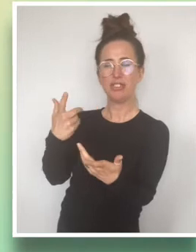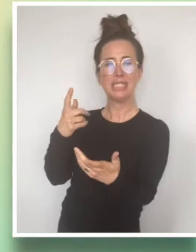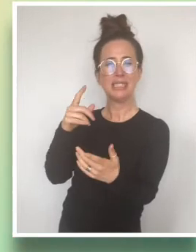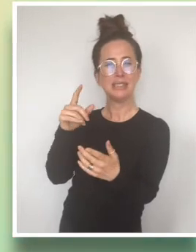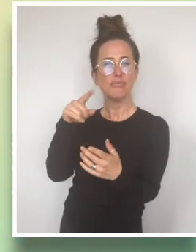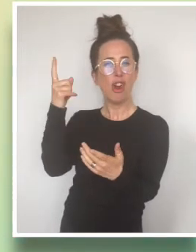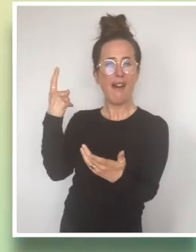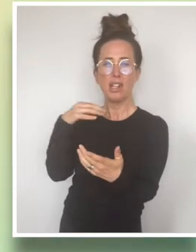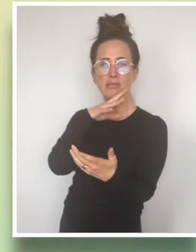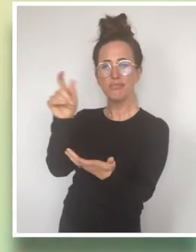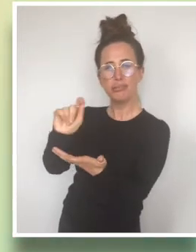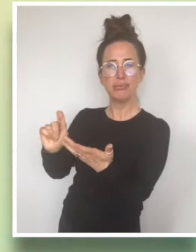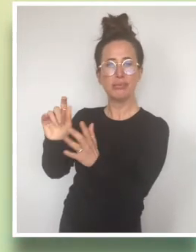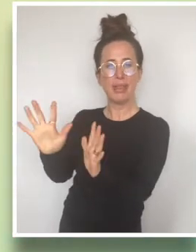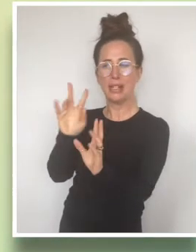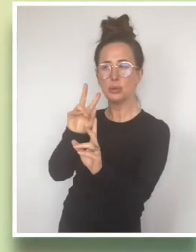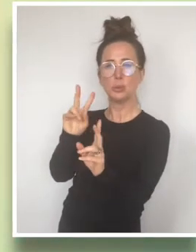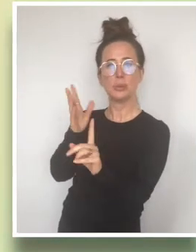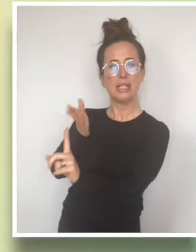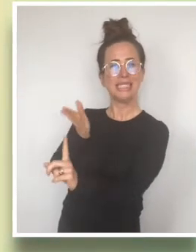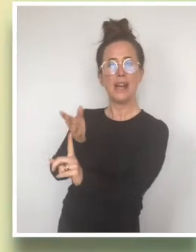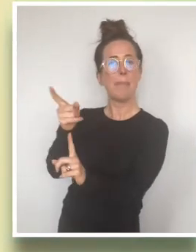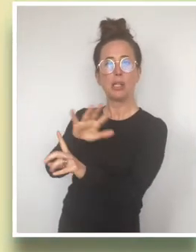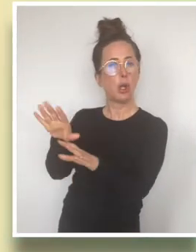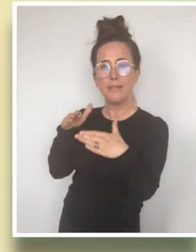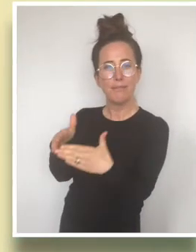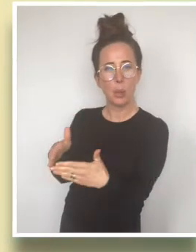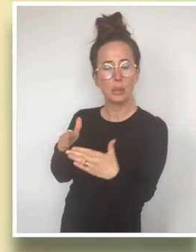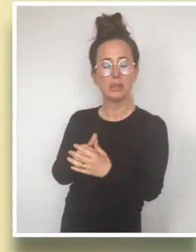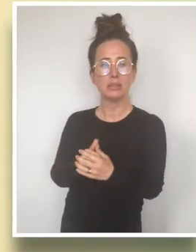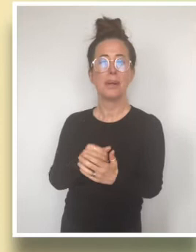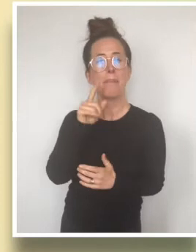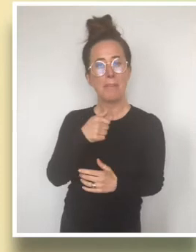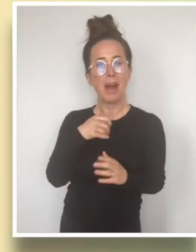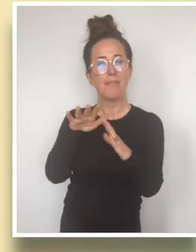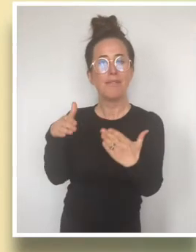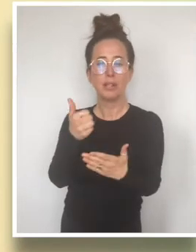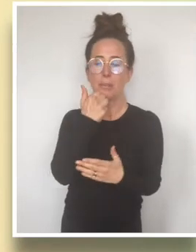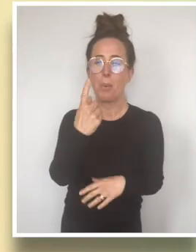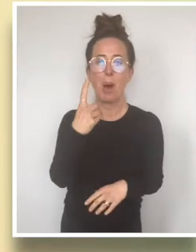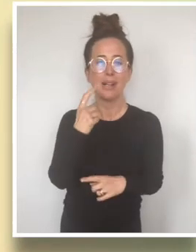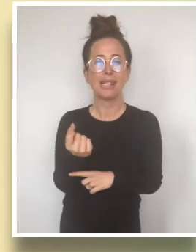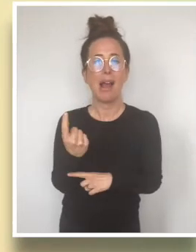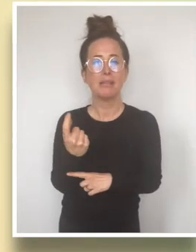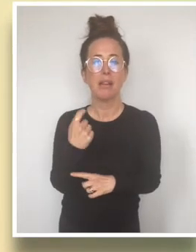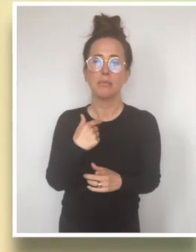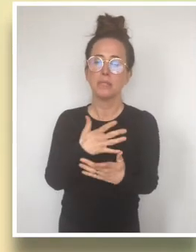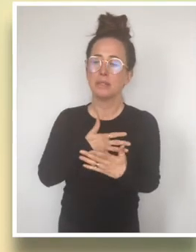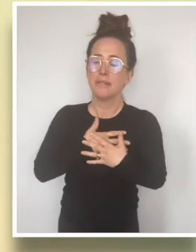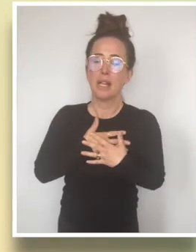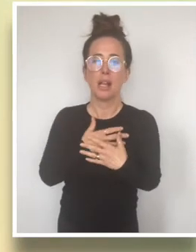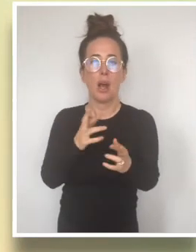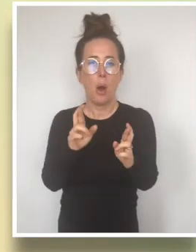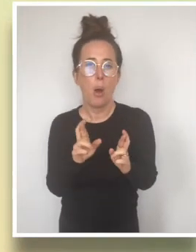there. I really wanted to highlight the candle because candles for me are a real kind of sign of hope and light